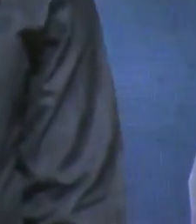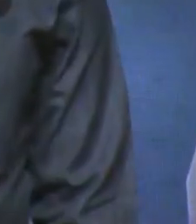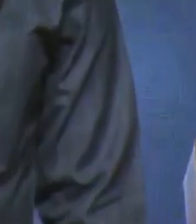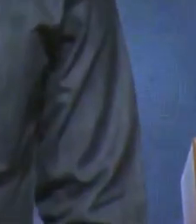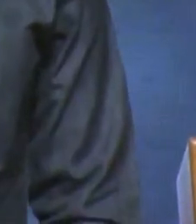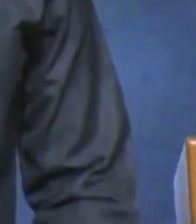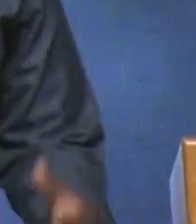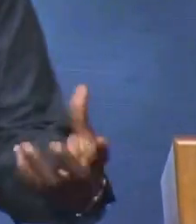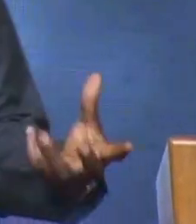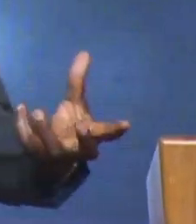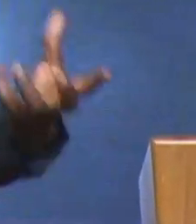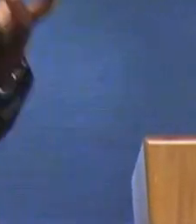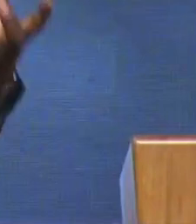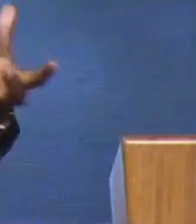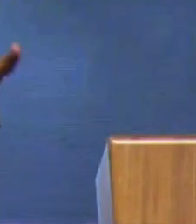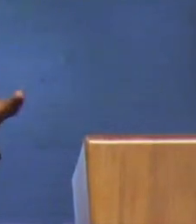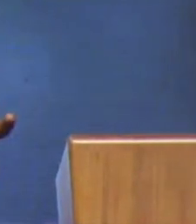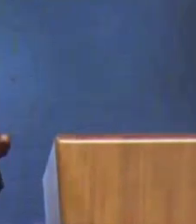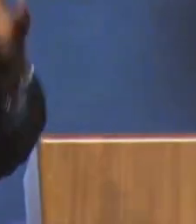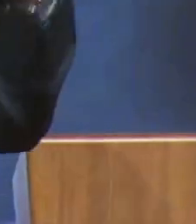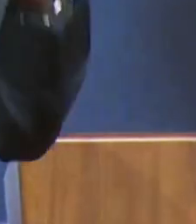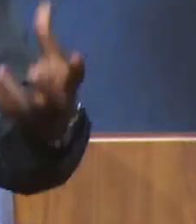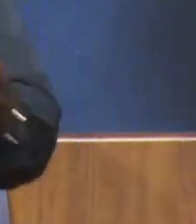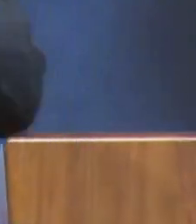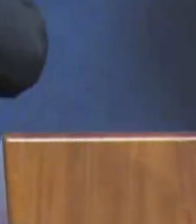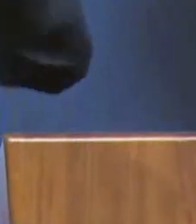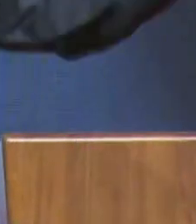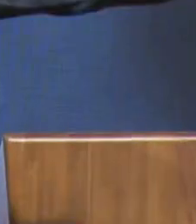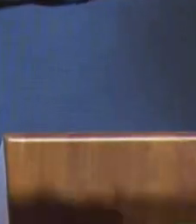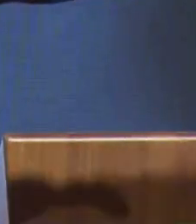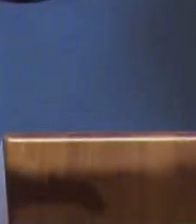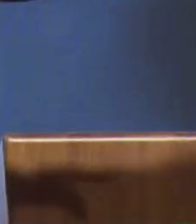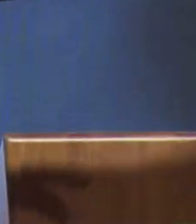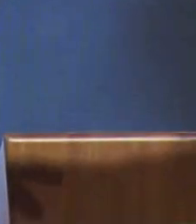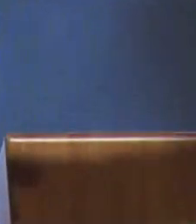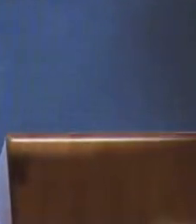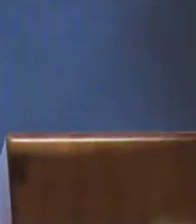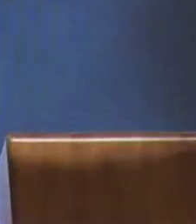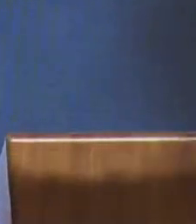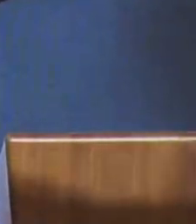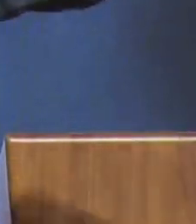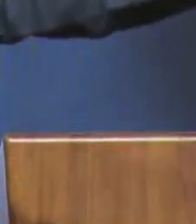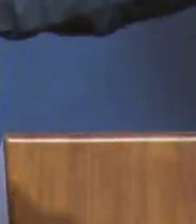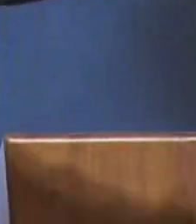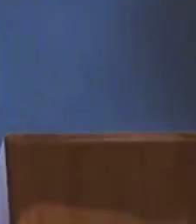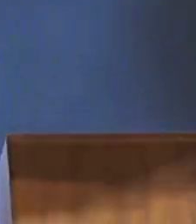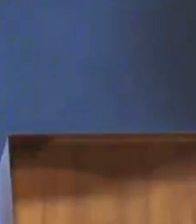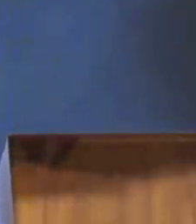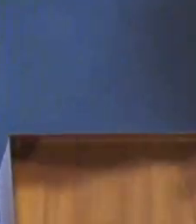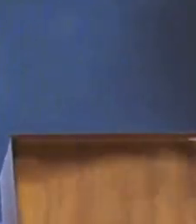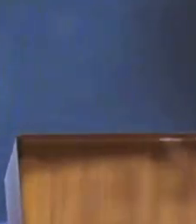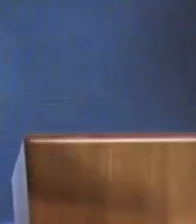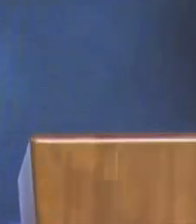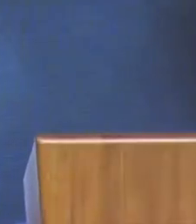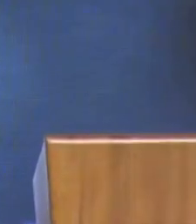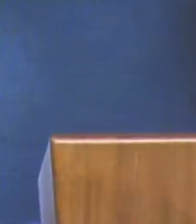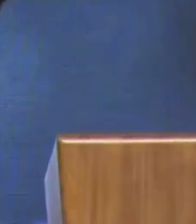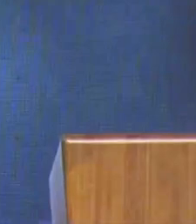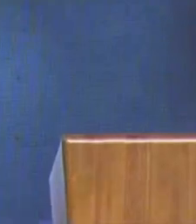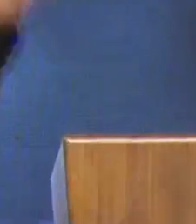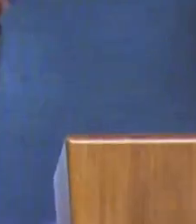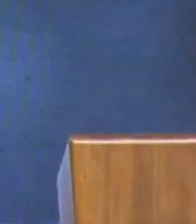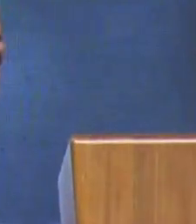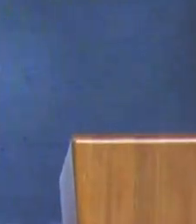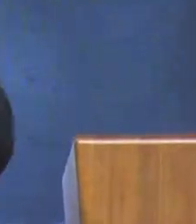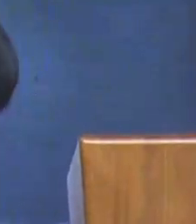Hallelujah. A revival is a possibility. Awakenings are full. The history, modern history, is full